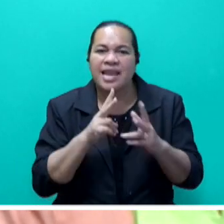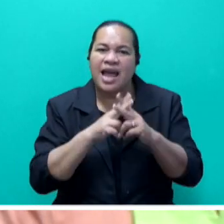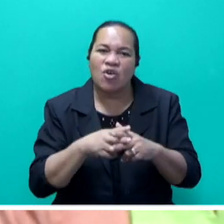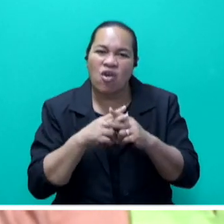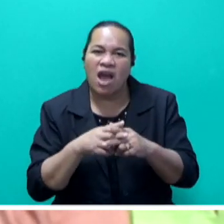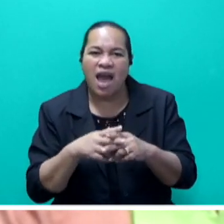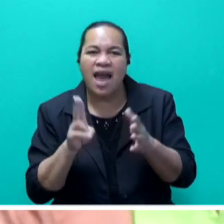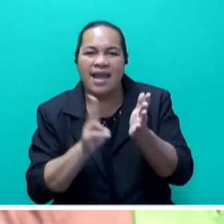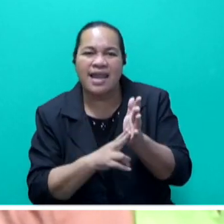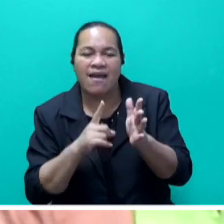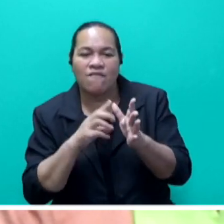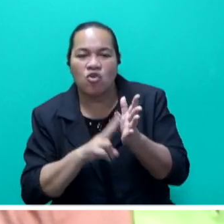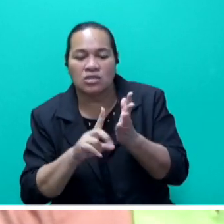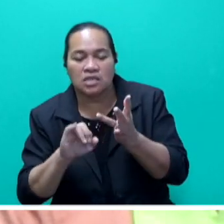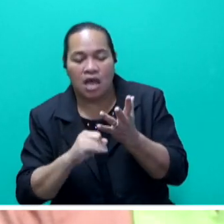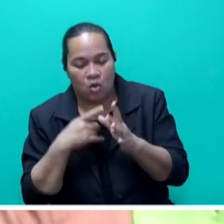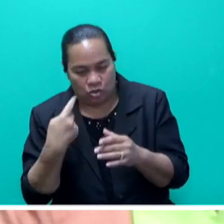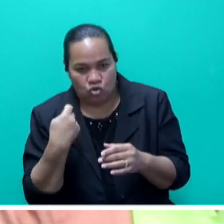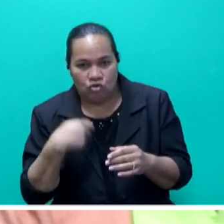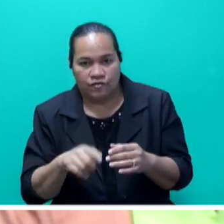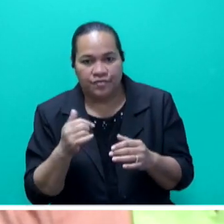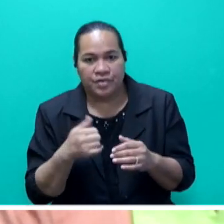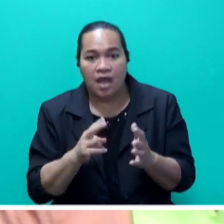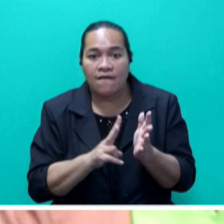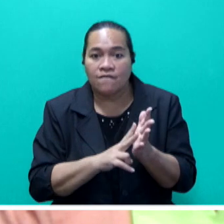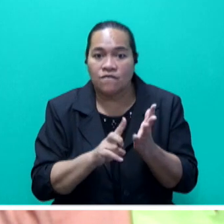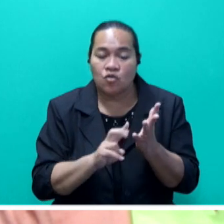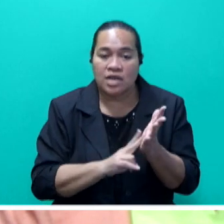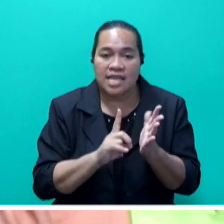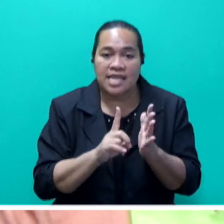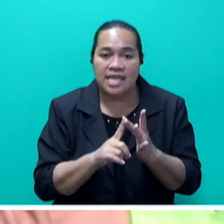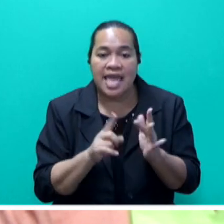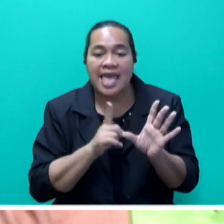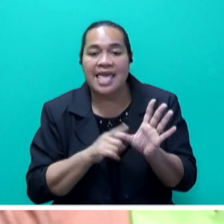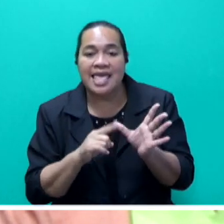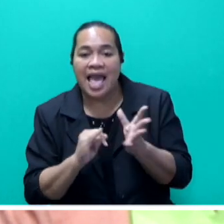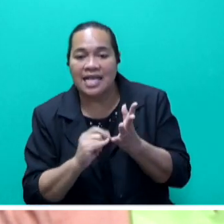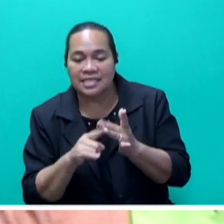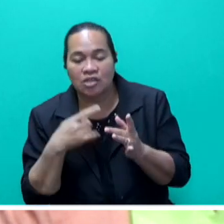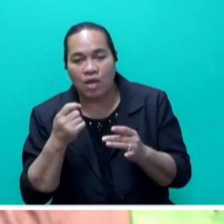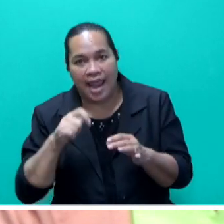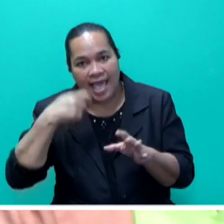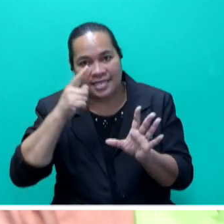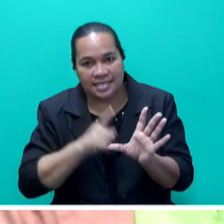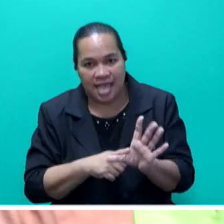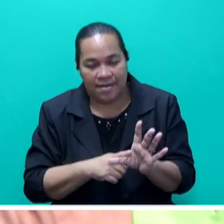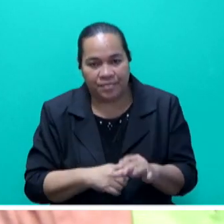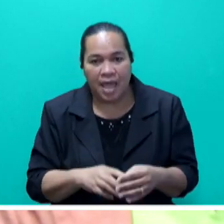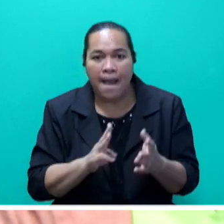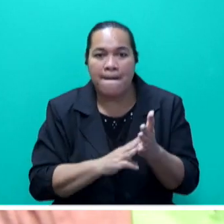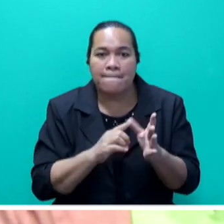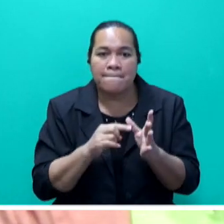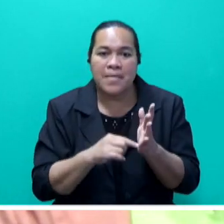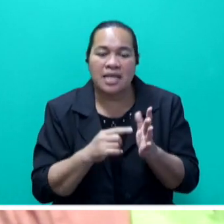Navasa, that will be completed this year. The Buniasi Bridge, scheduled to be completed next year. The Matawai